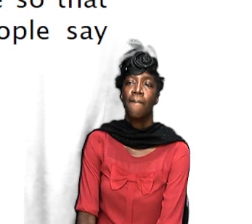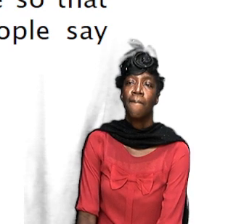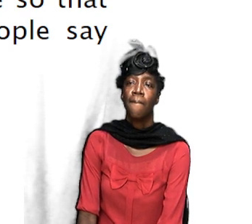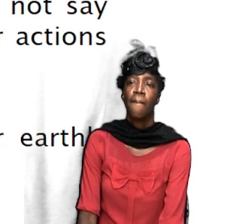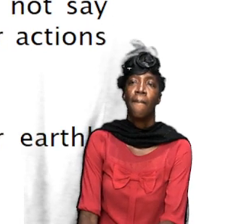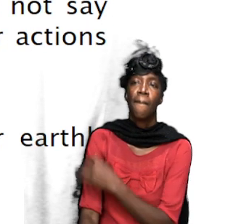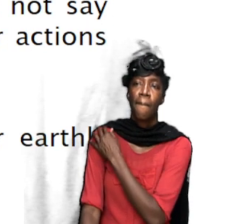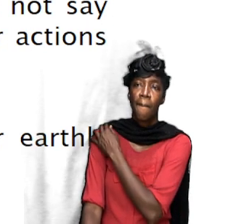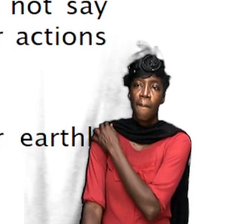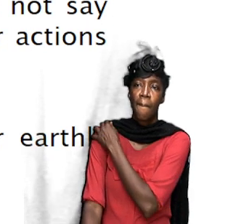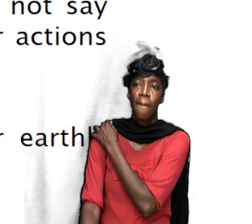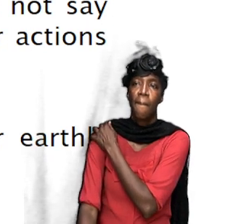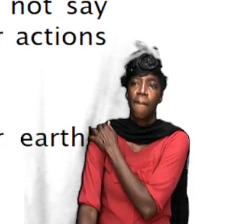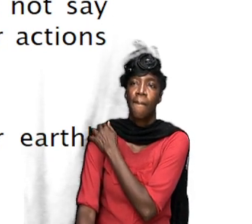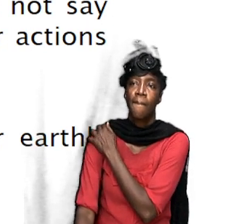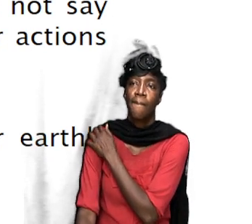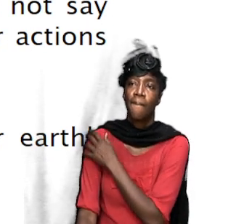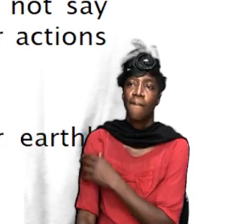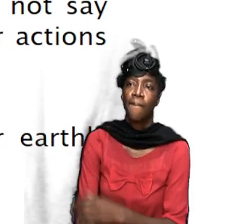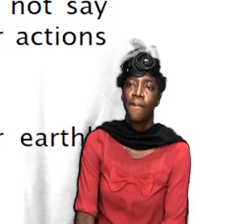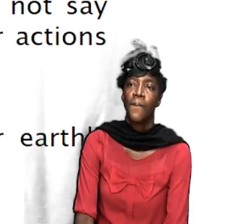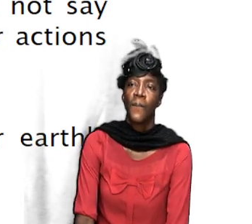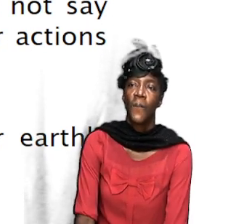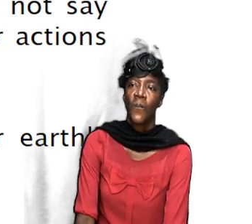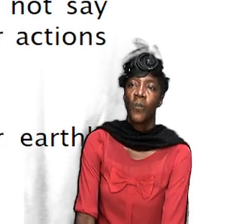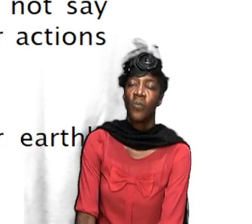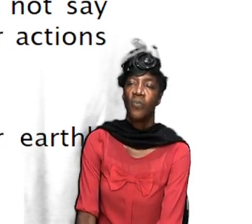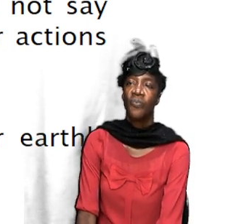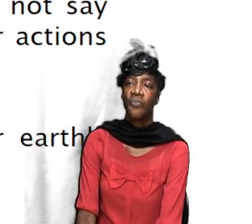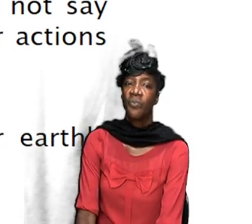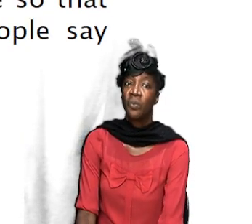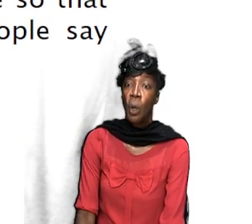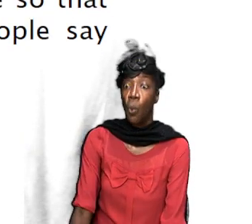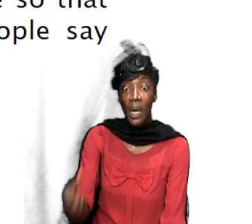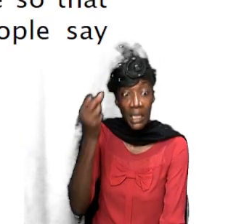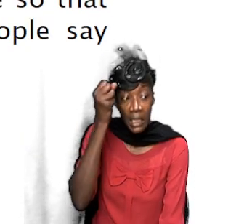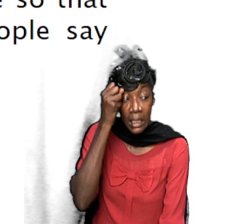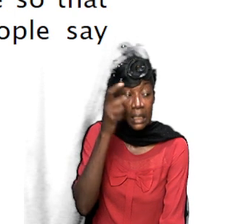In spite of all that Samuel said,